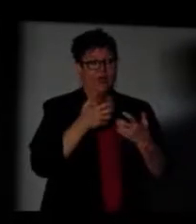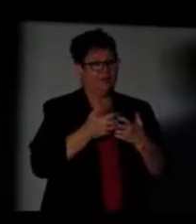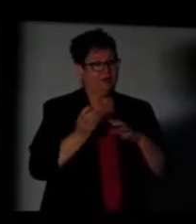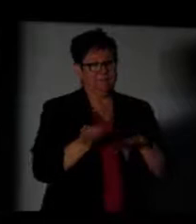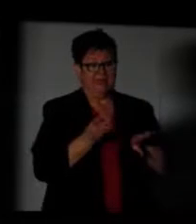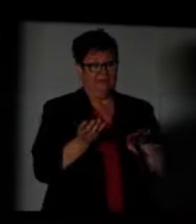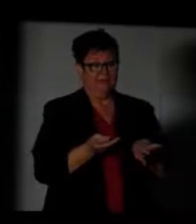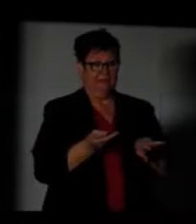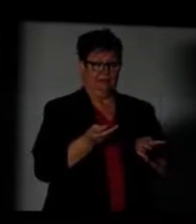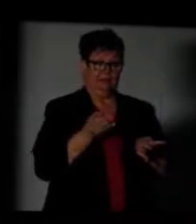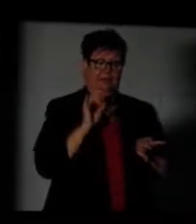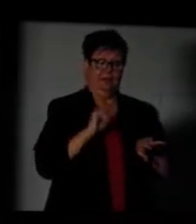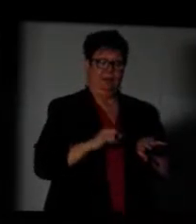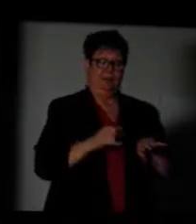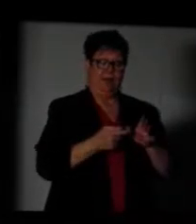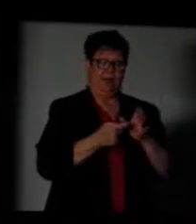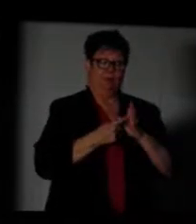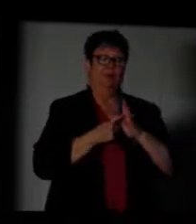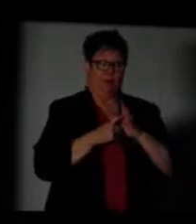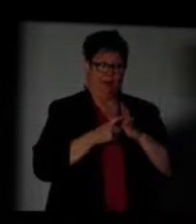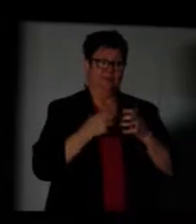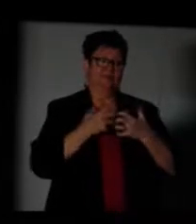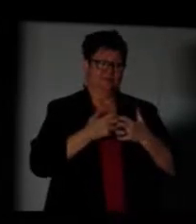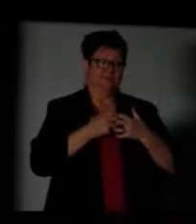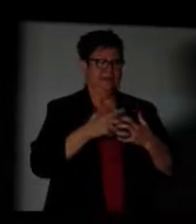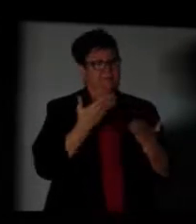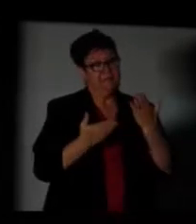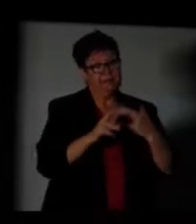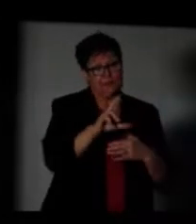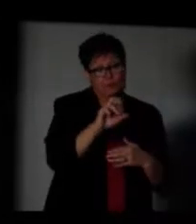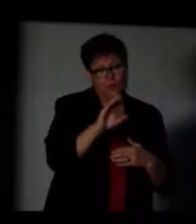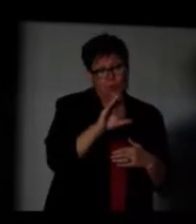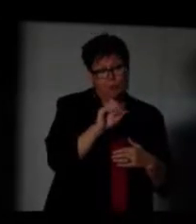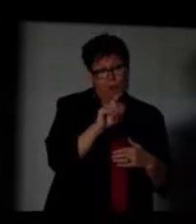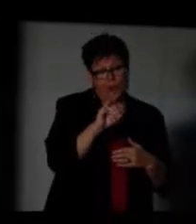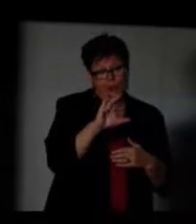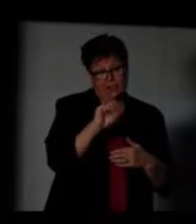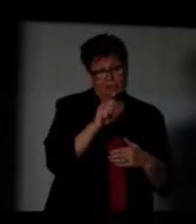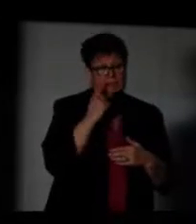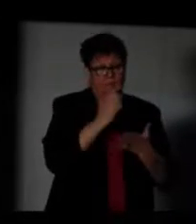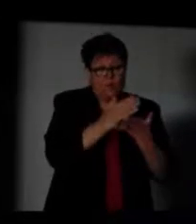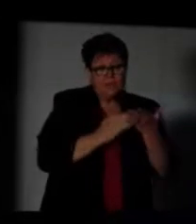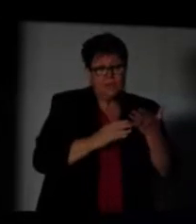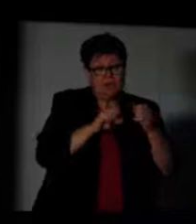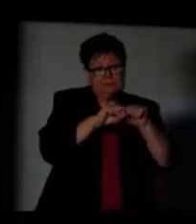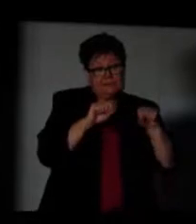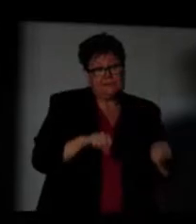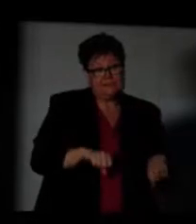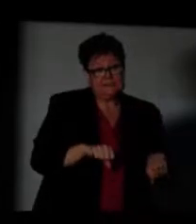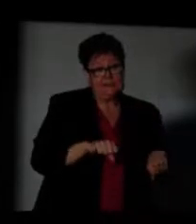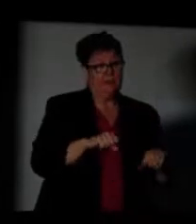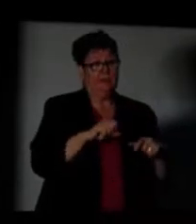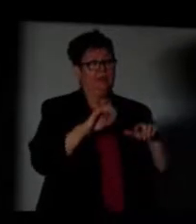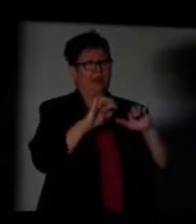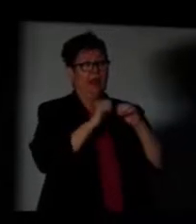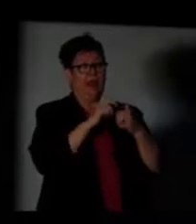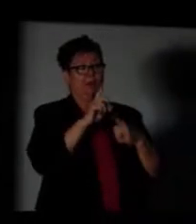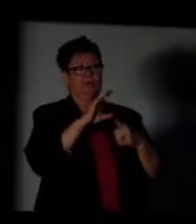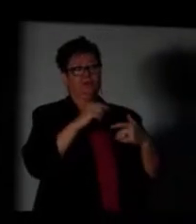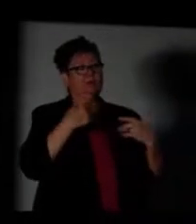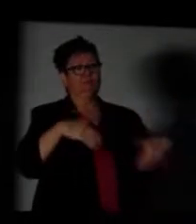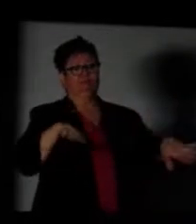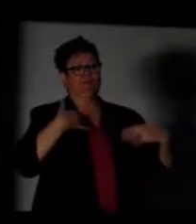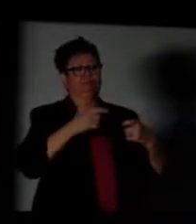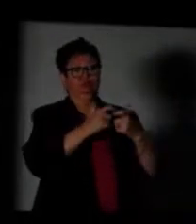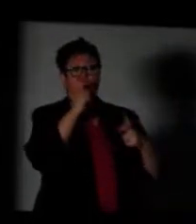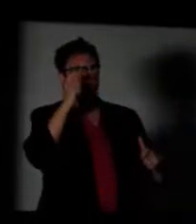it probably requires a conveyor belt and perhaps some robotics for some systems. But already this is an order of magnitude quicker than we could go